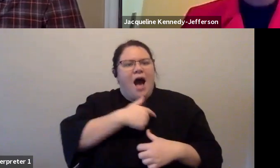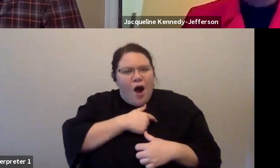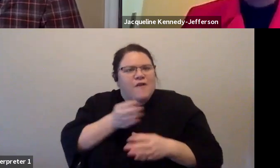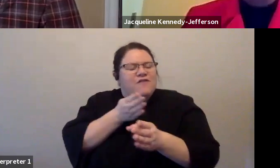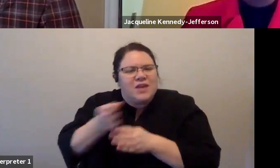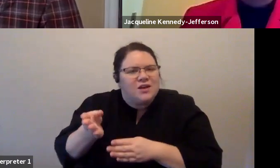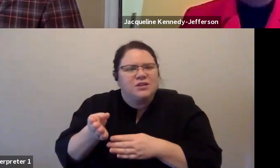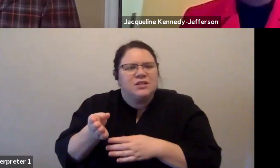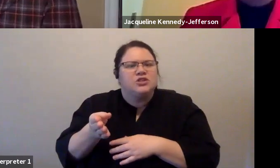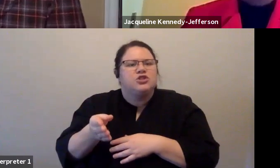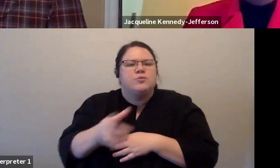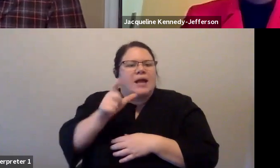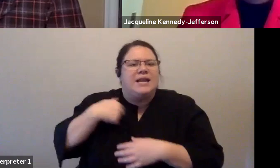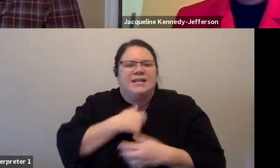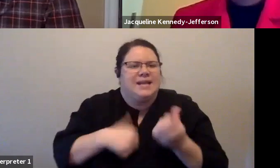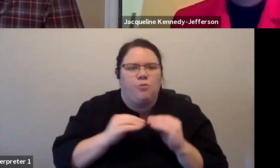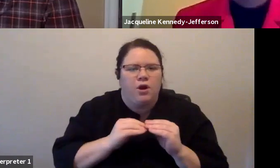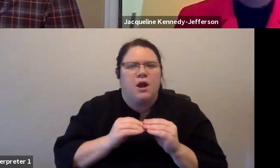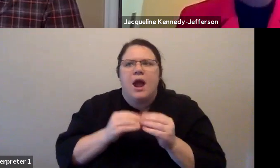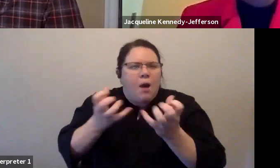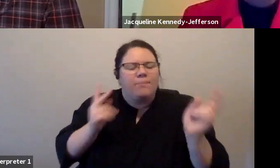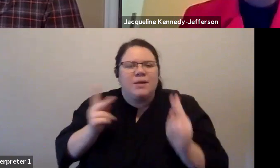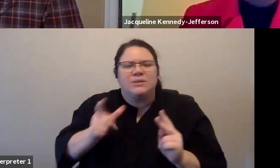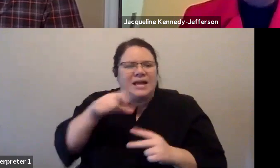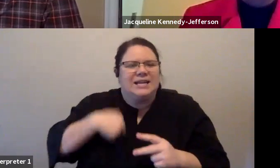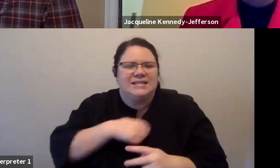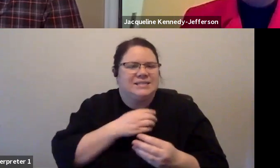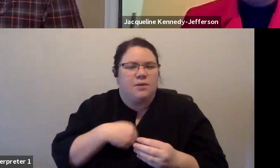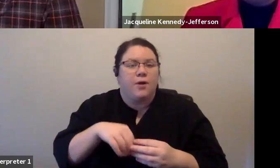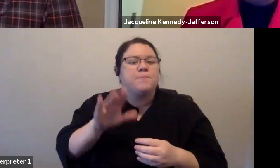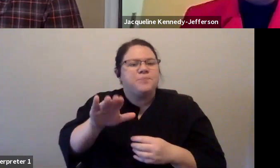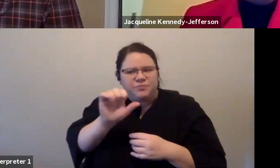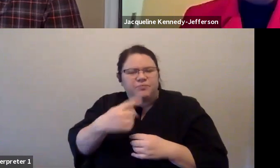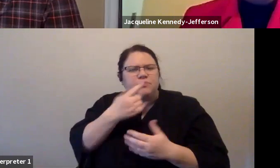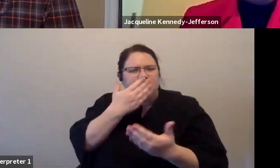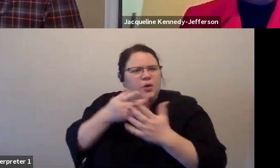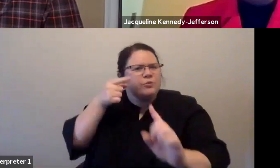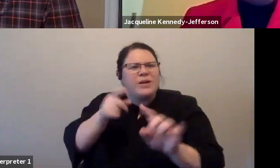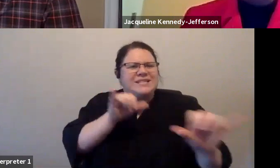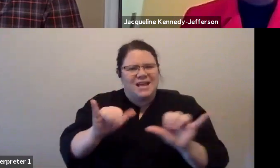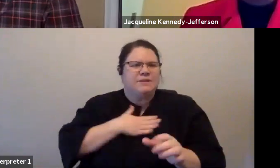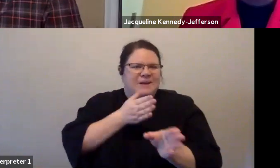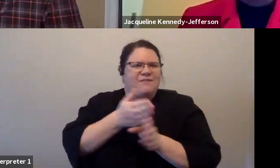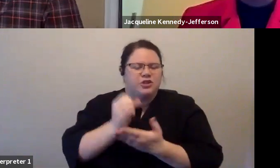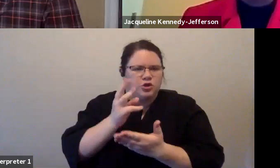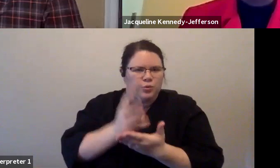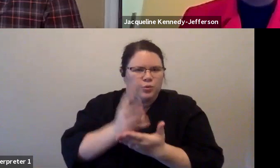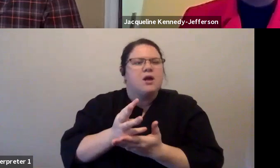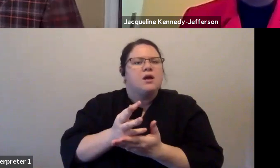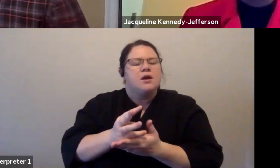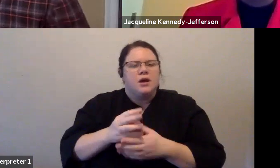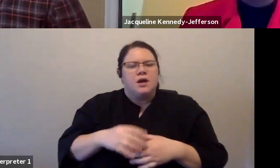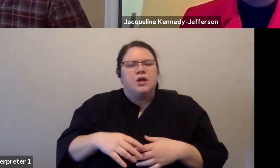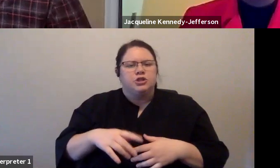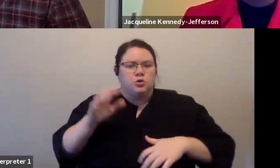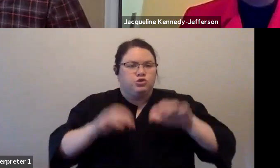That's a great sentiment. It's the same thing I was taught back in social work school. Vincent, you're really speaking to something. It's a question that's come in on the chat. We're getting a